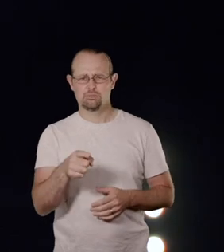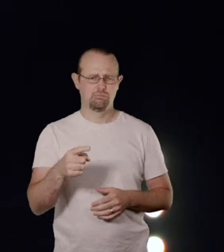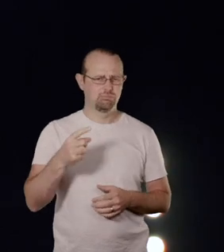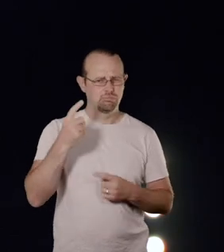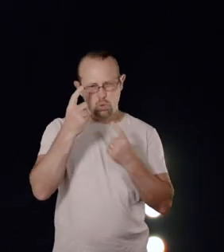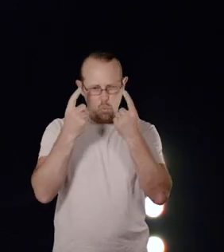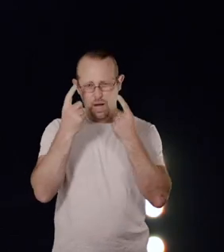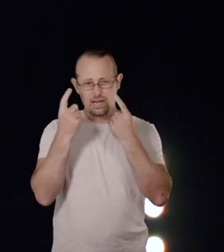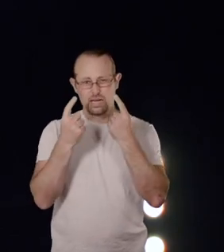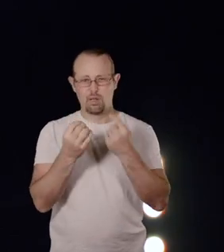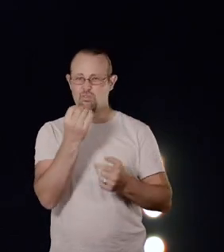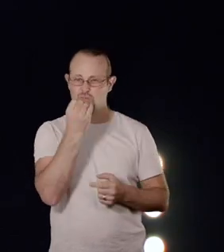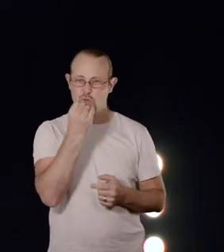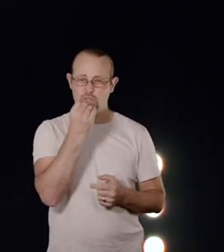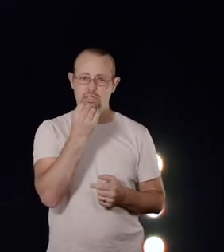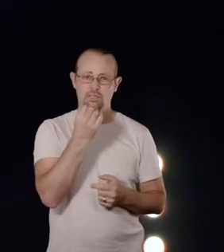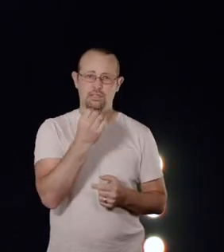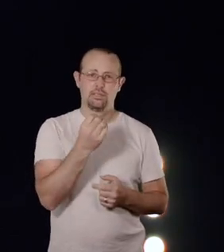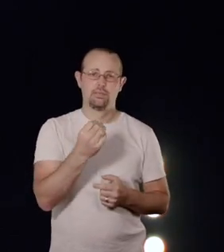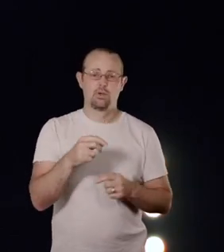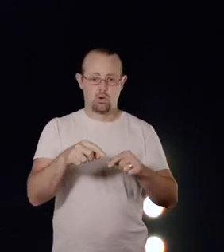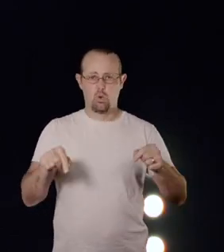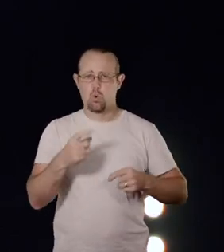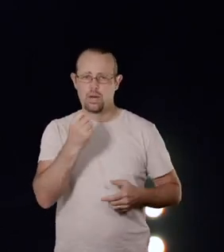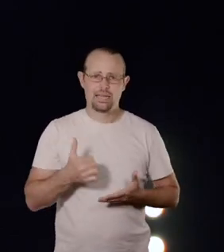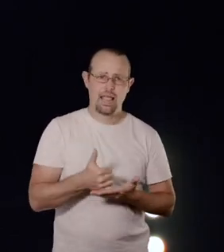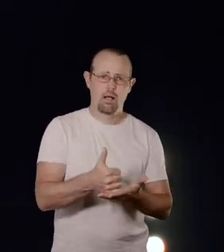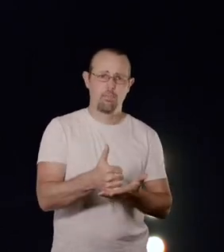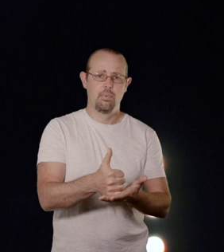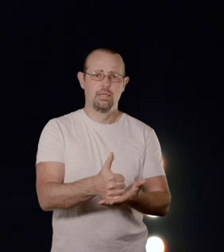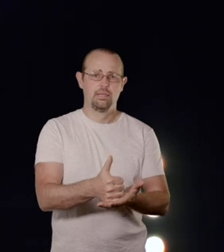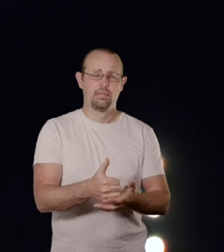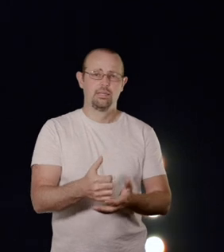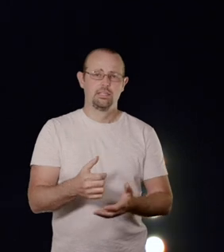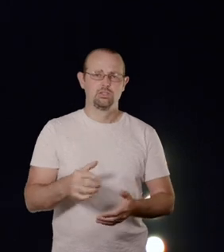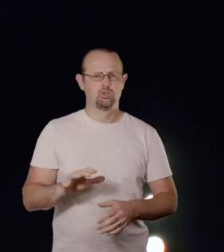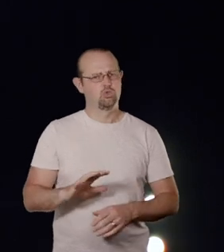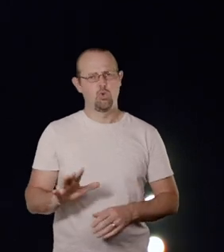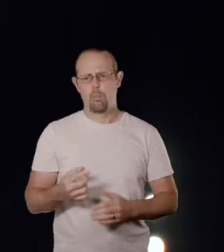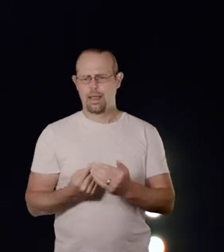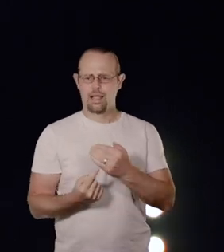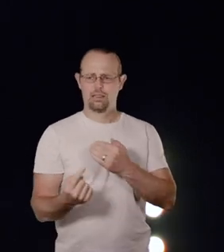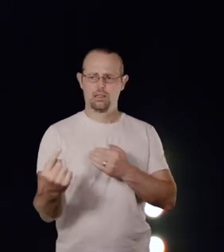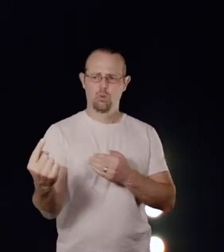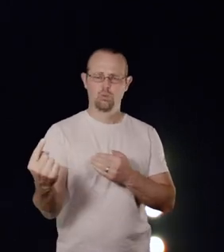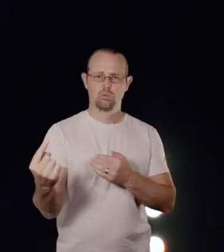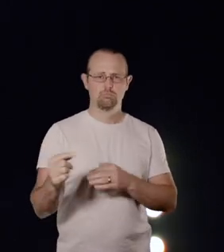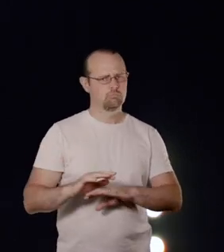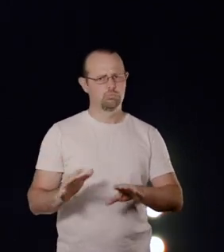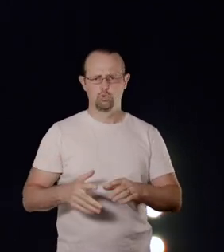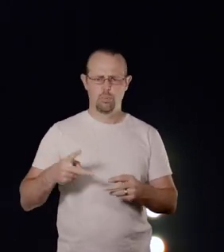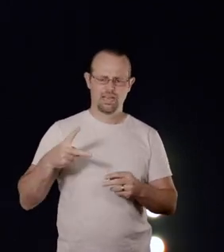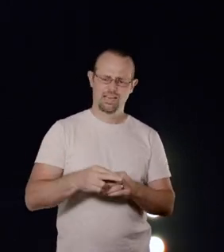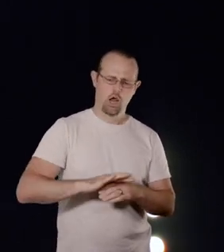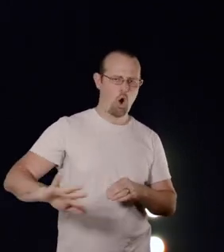you're going to need from day to day and week to week as the months go by now. Don't be alone. Don't be cut off. Get in